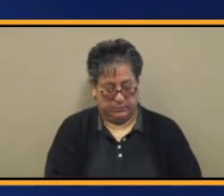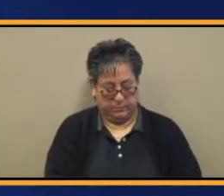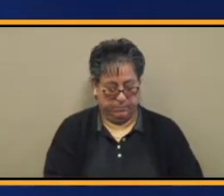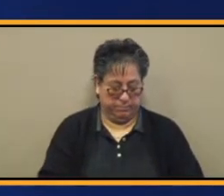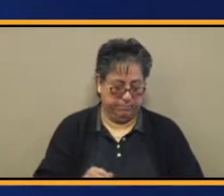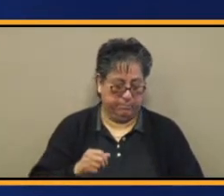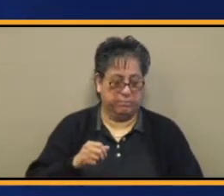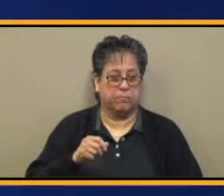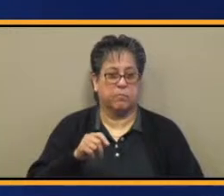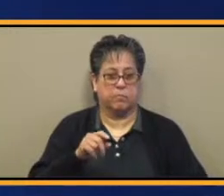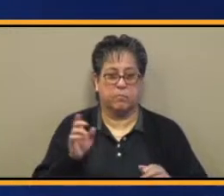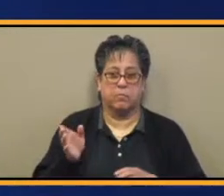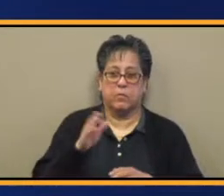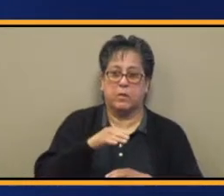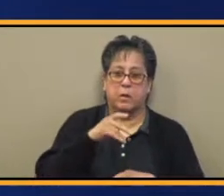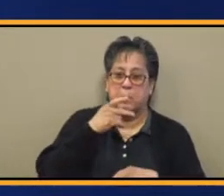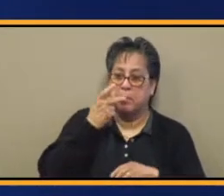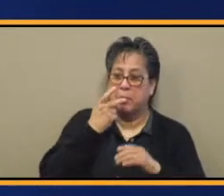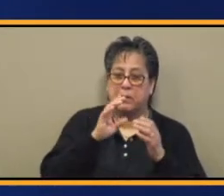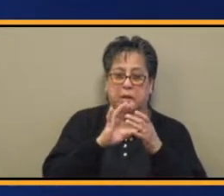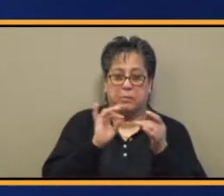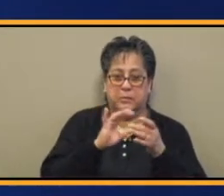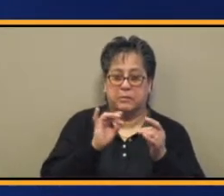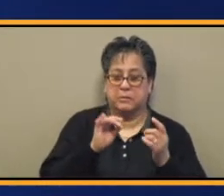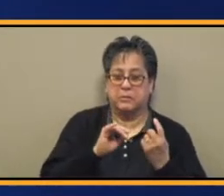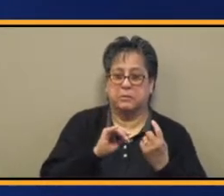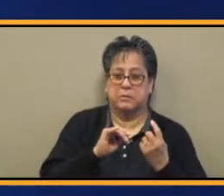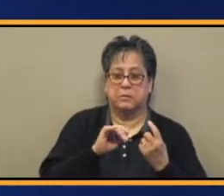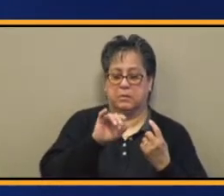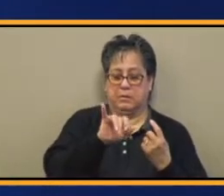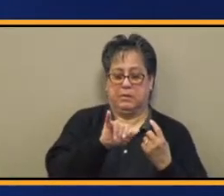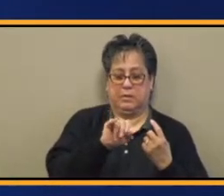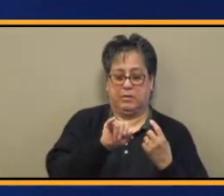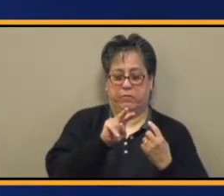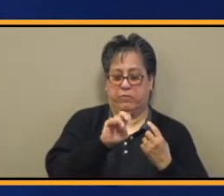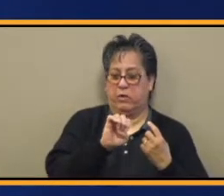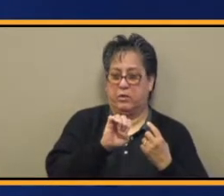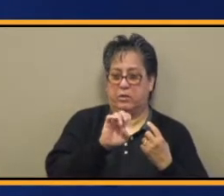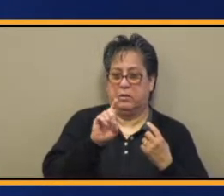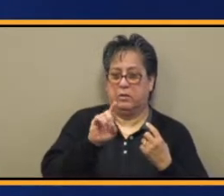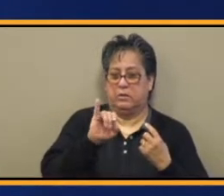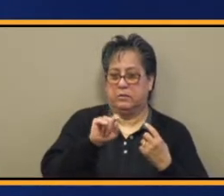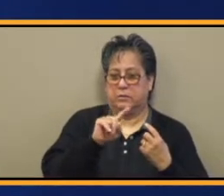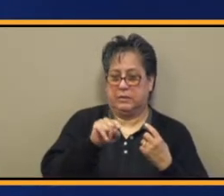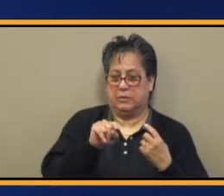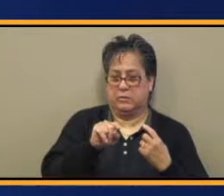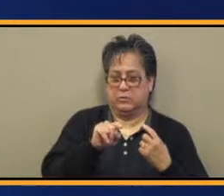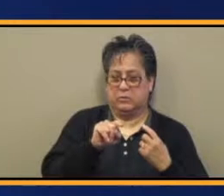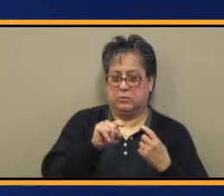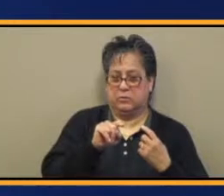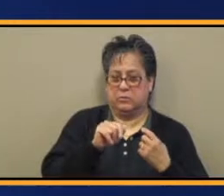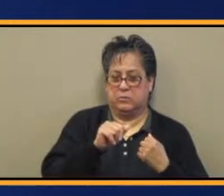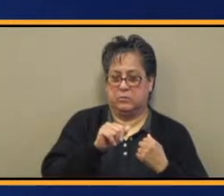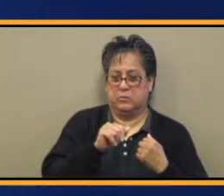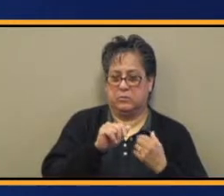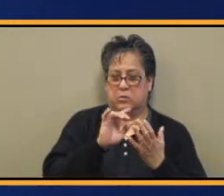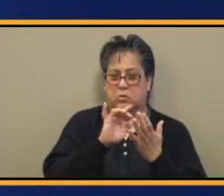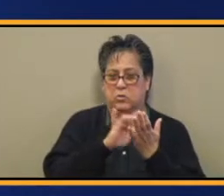Yes, Mayor, we also have public comment. Yes, ma'am. We have Yvonne Diaz. Ms. Diaz, star 6, please, to unmute your